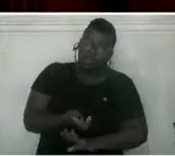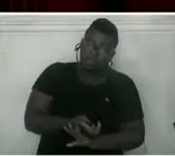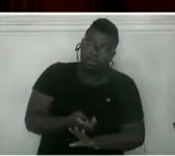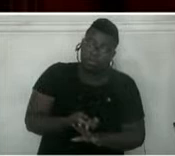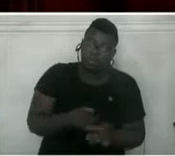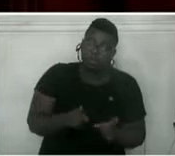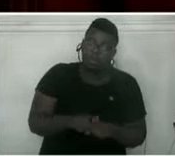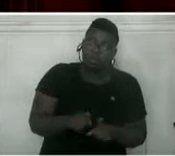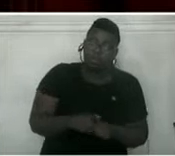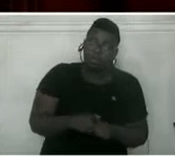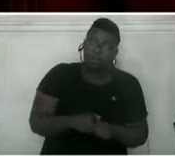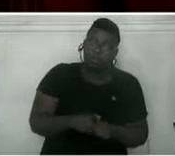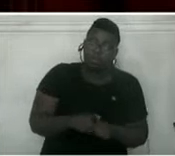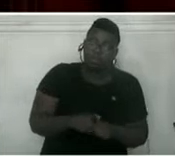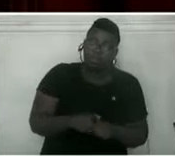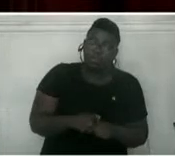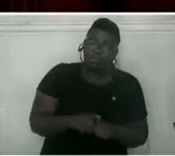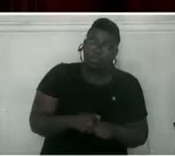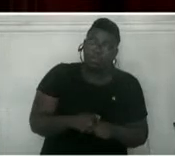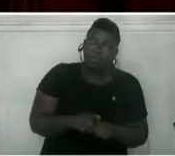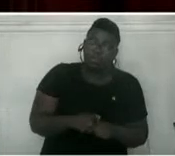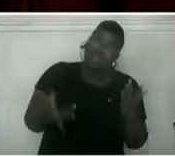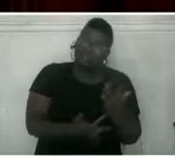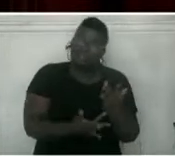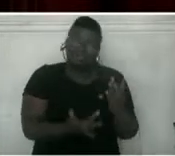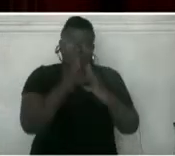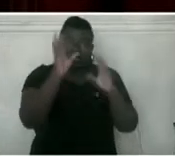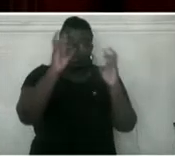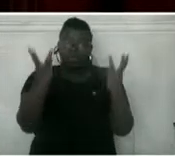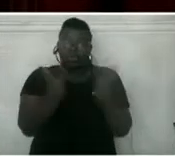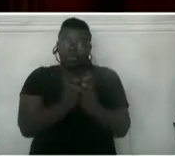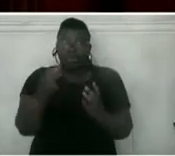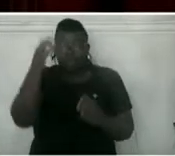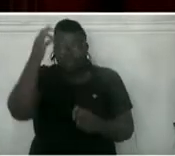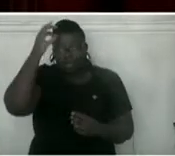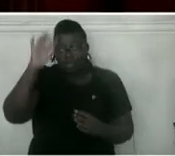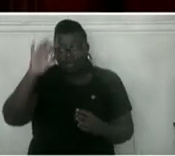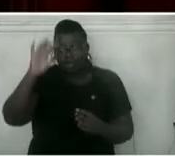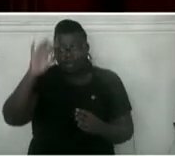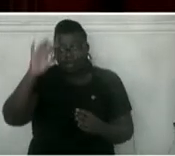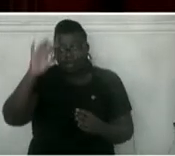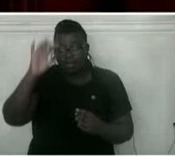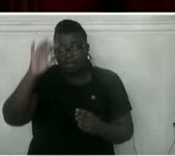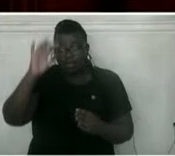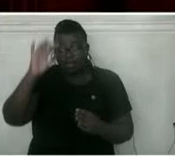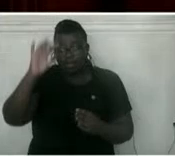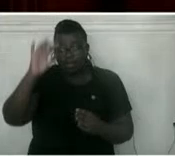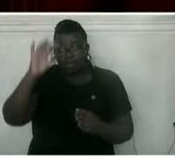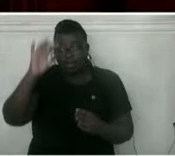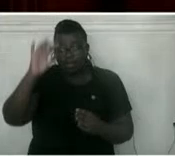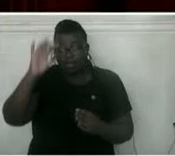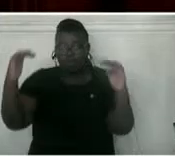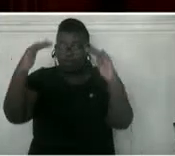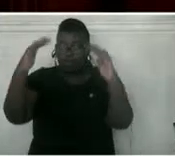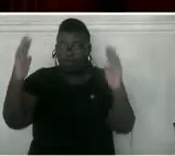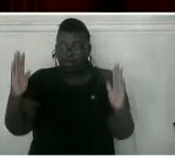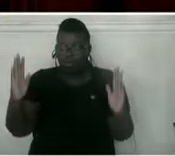the digital world, government will launch full equipped containers with